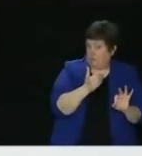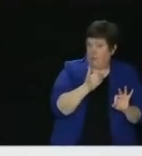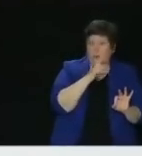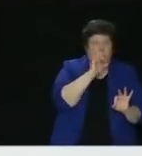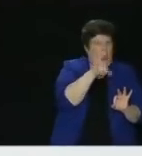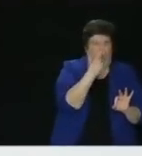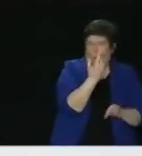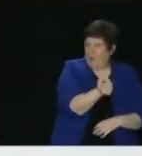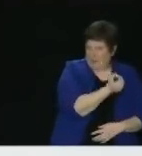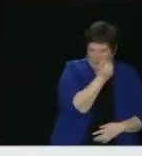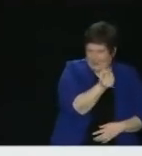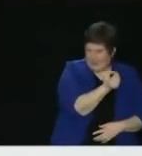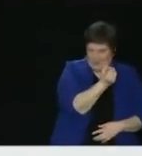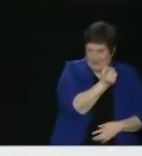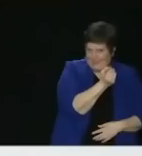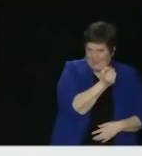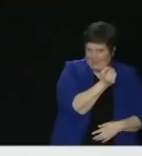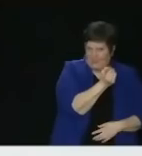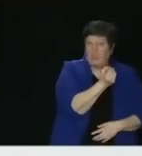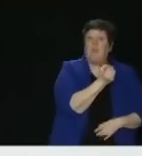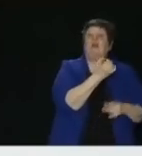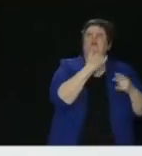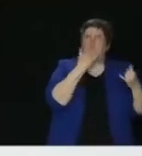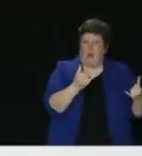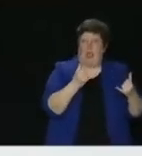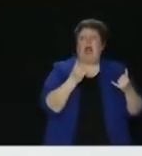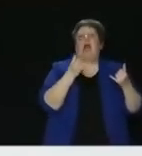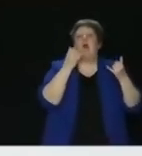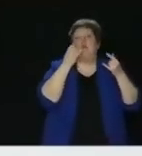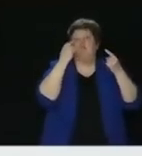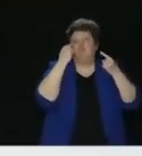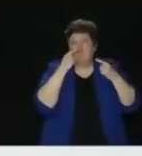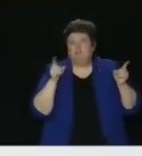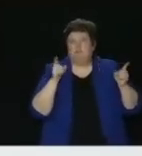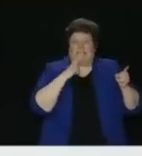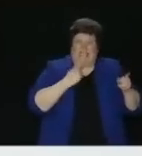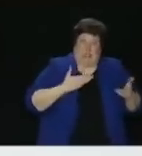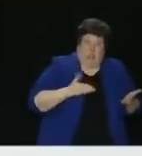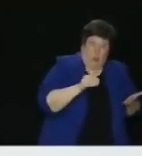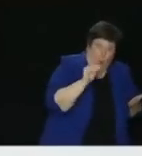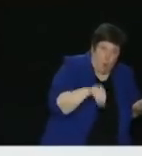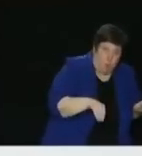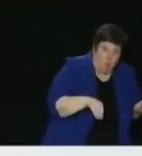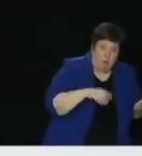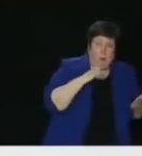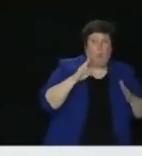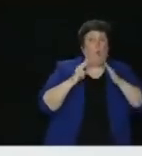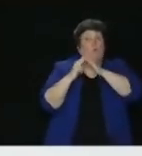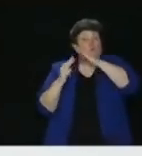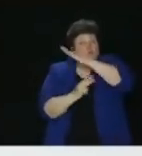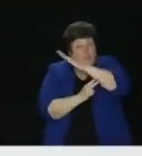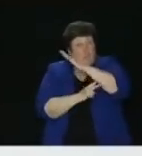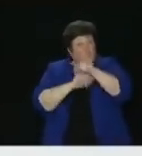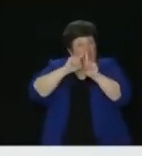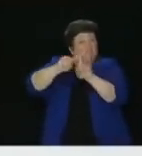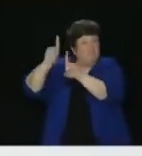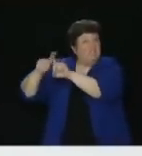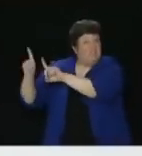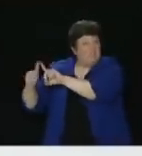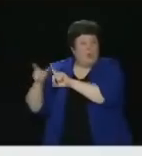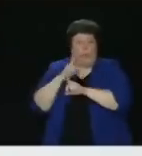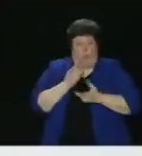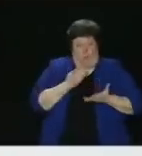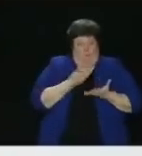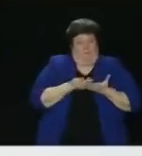either to do something here in Ottawa or at the borders or elsewhere or through our financial services in